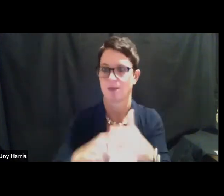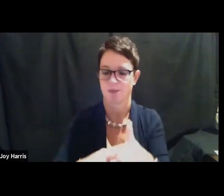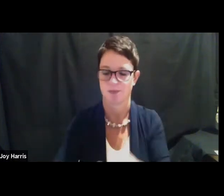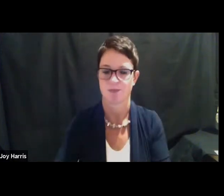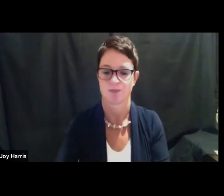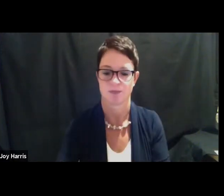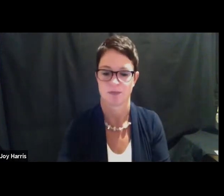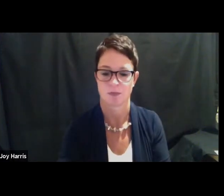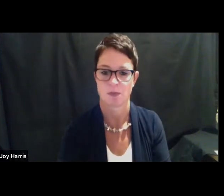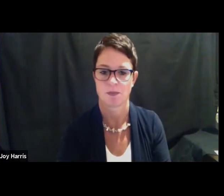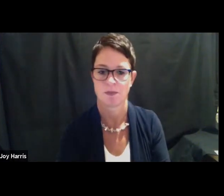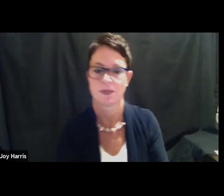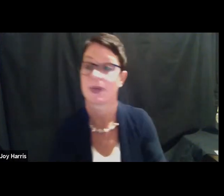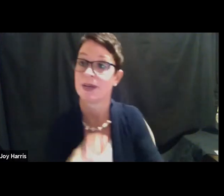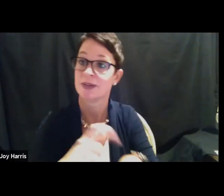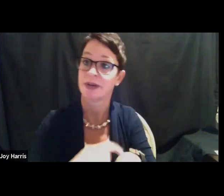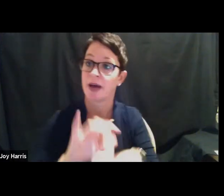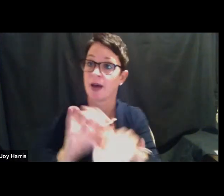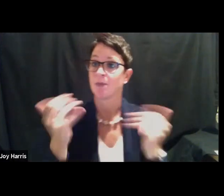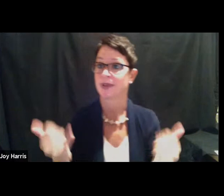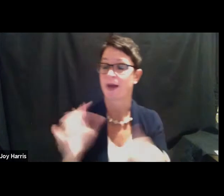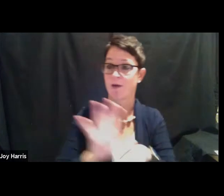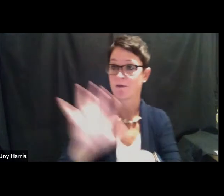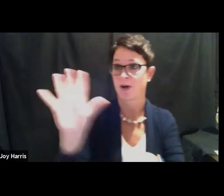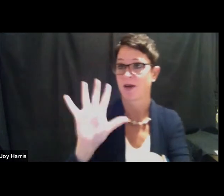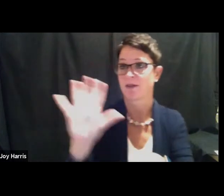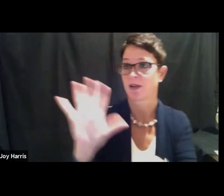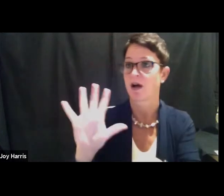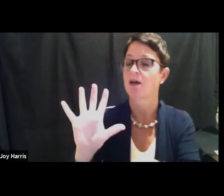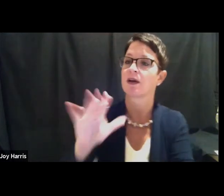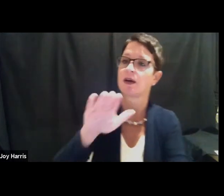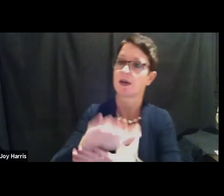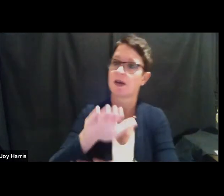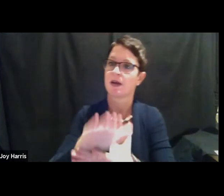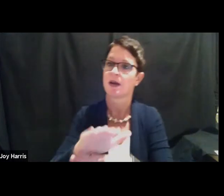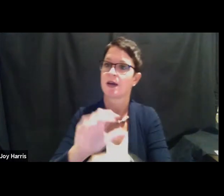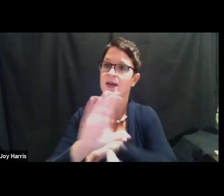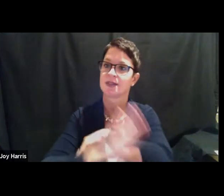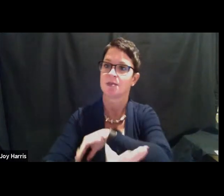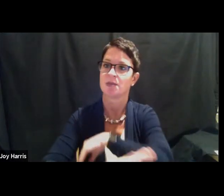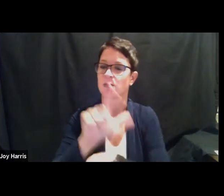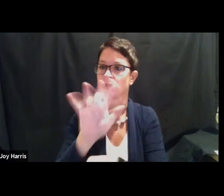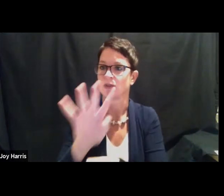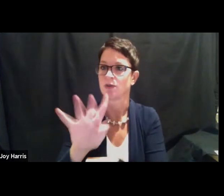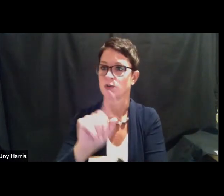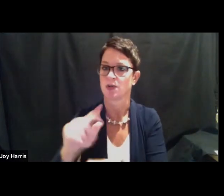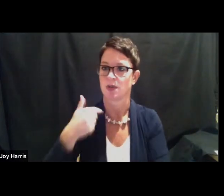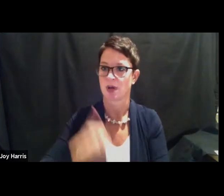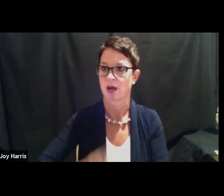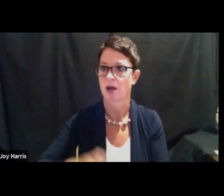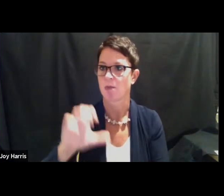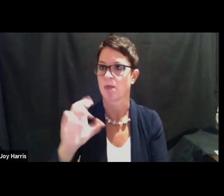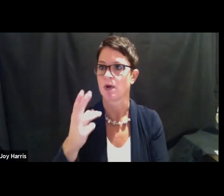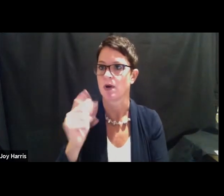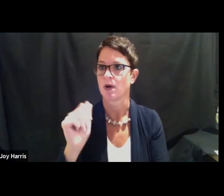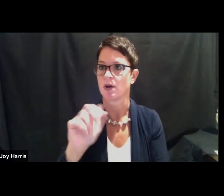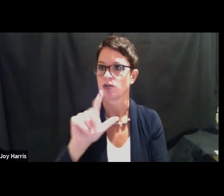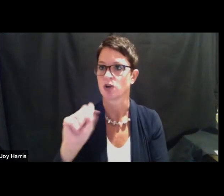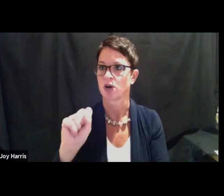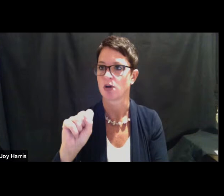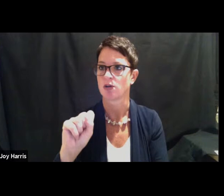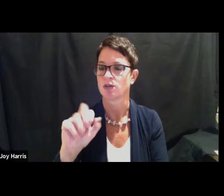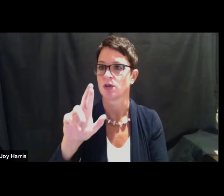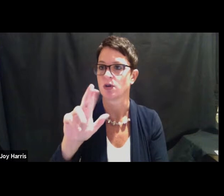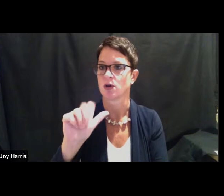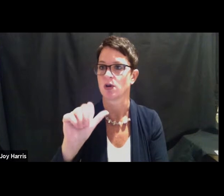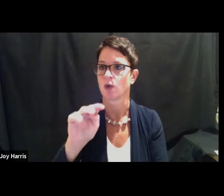The time is 5 p.m. on September 24, 2020. My name is Charles Ramos, and I am the hearing